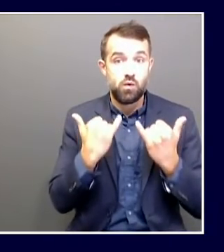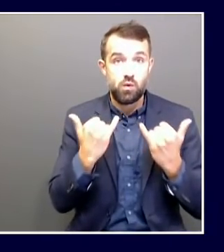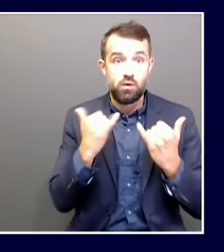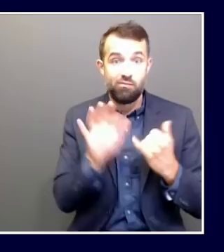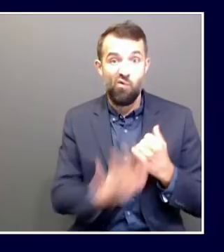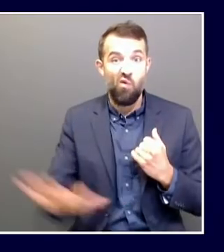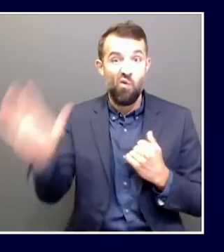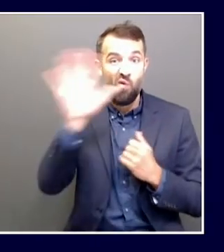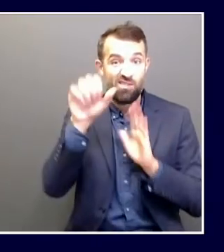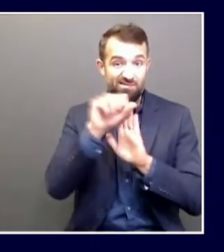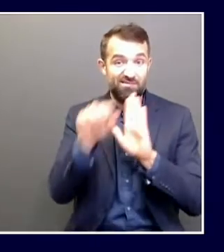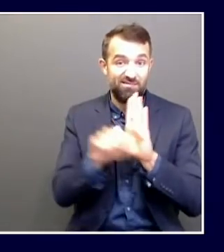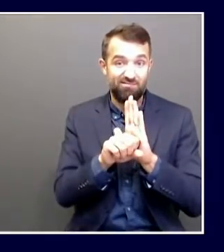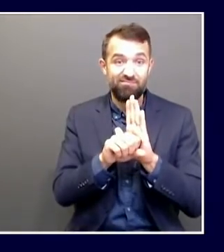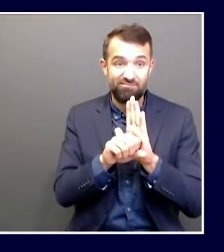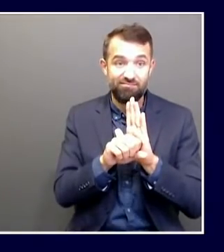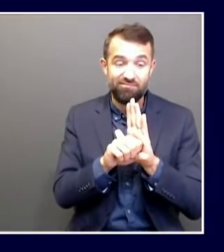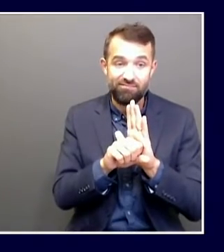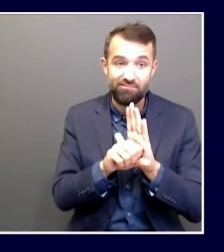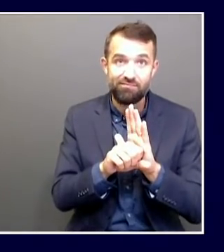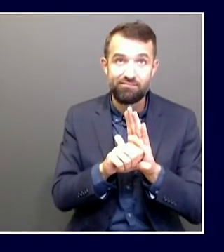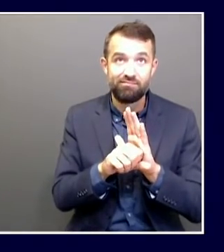the Maine CDC is reporting